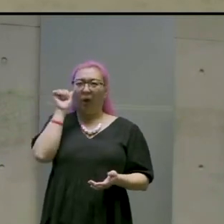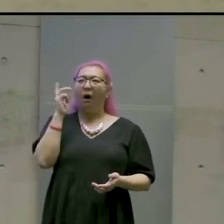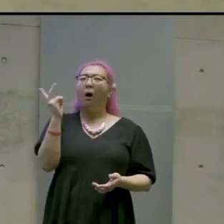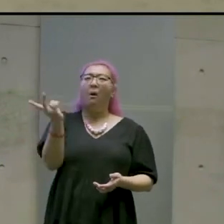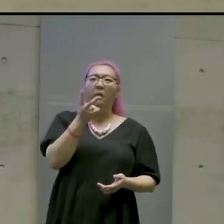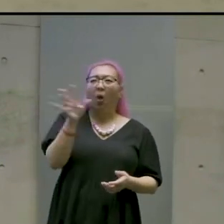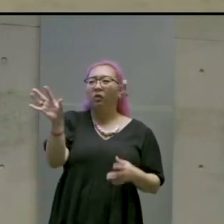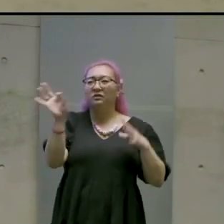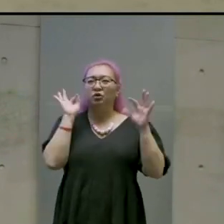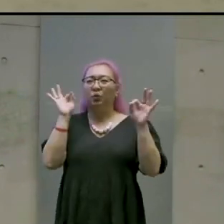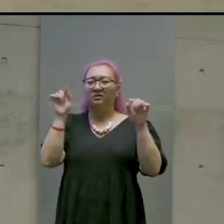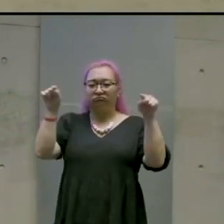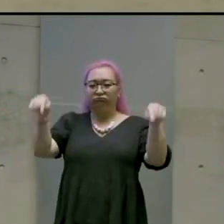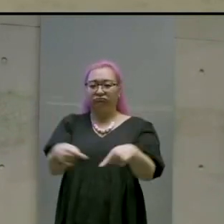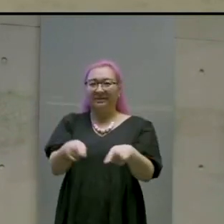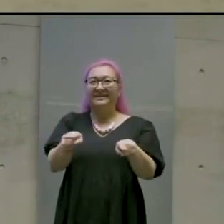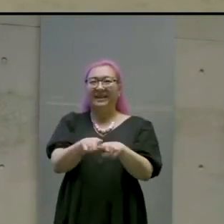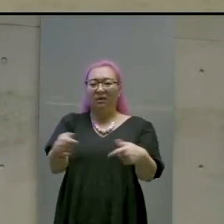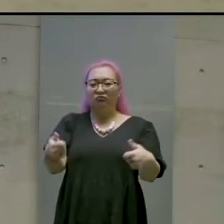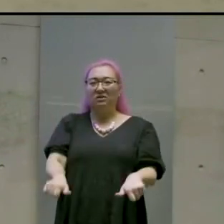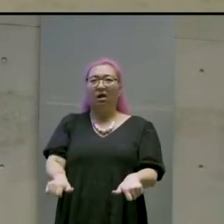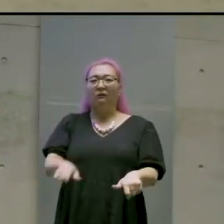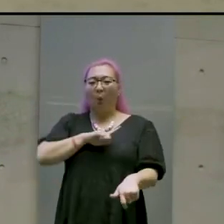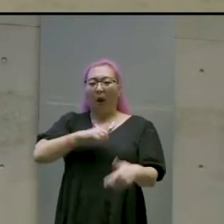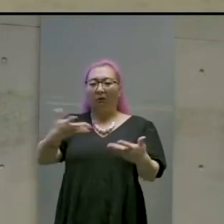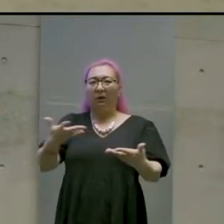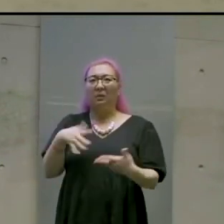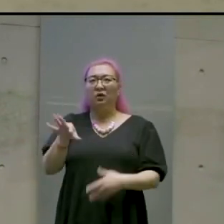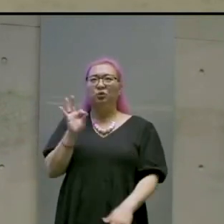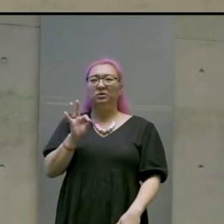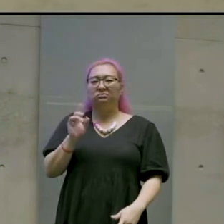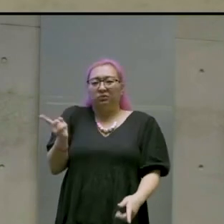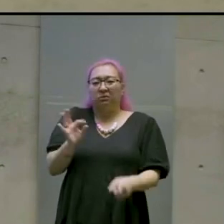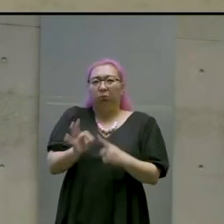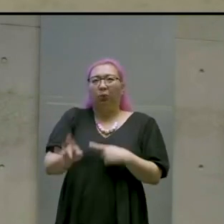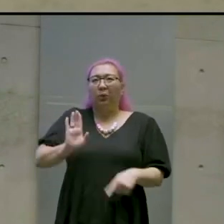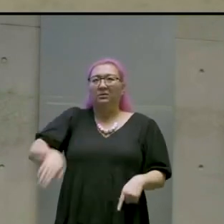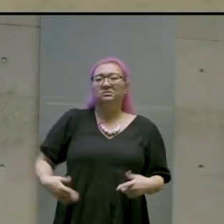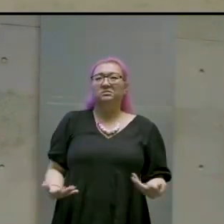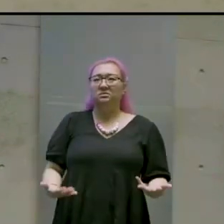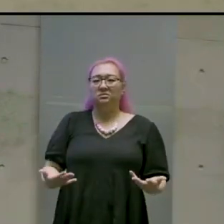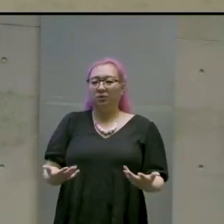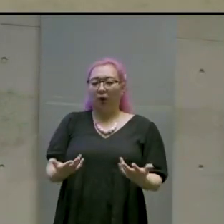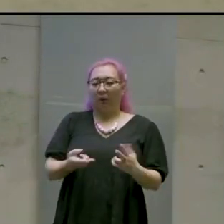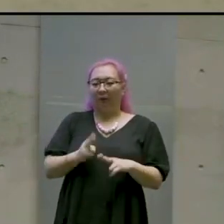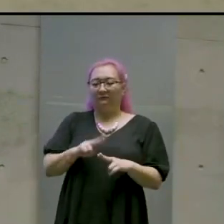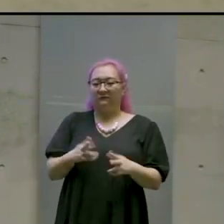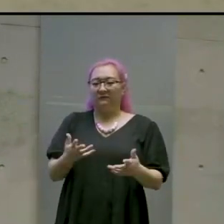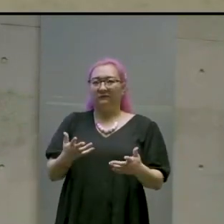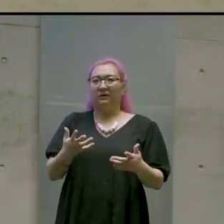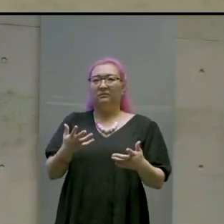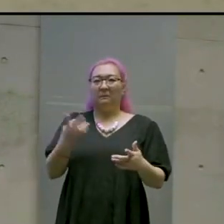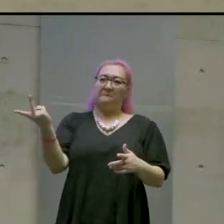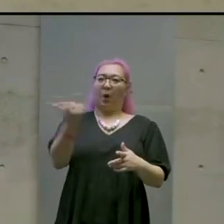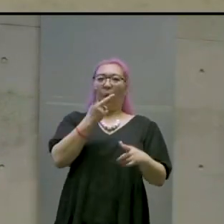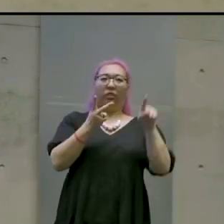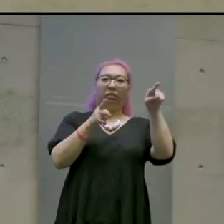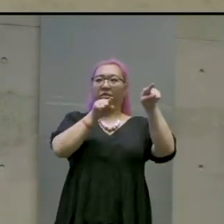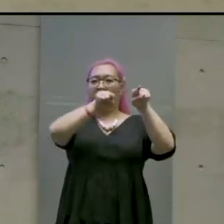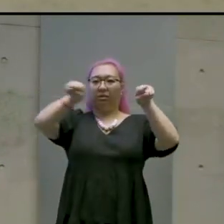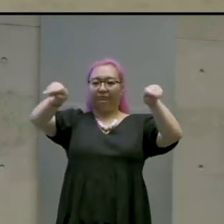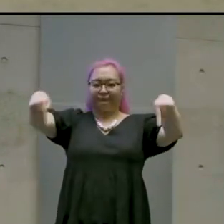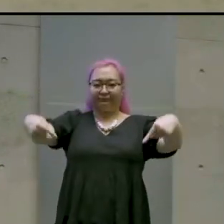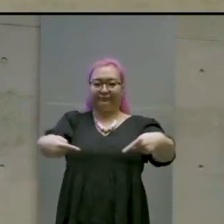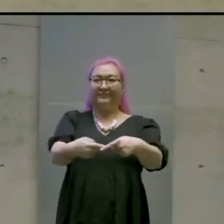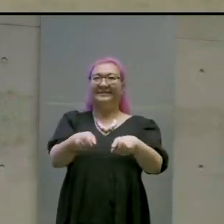doesn't kind of feel like, well, what was the point of it if at the end it all leads to this kind of one direction that the writer wants to kind